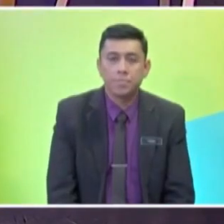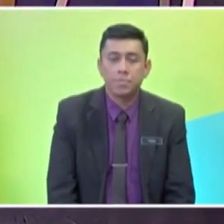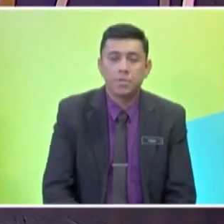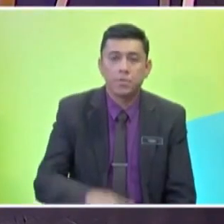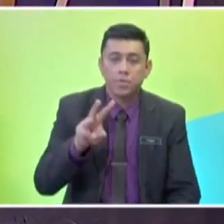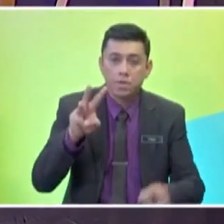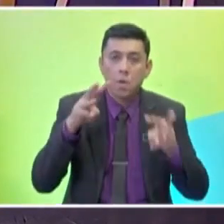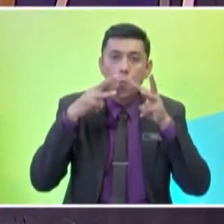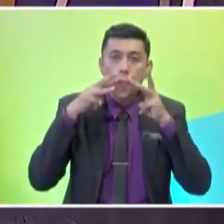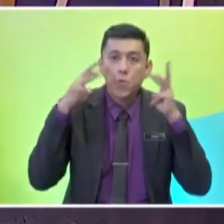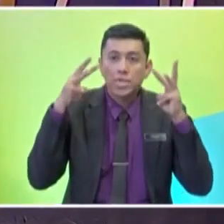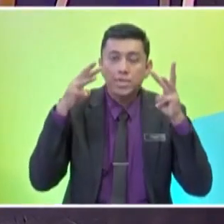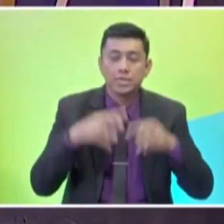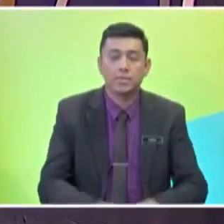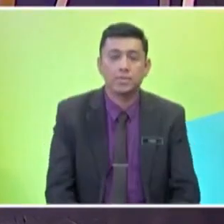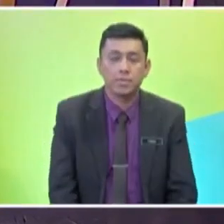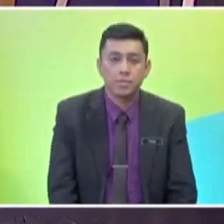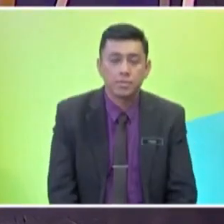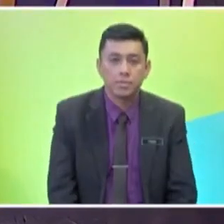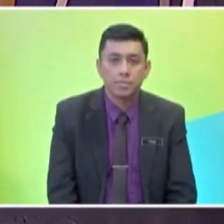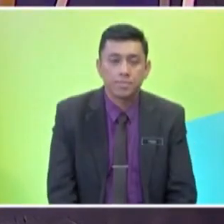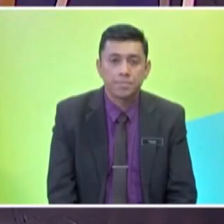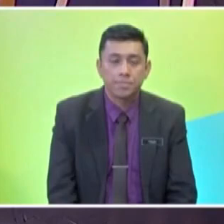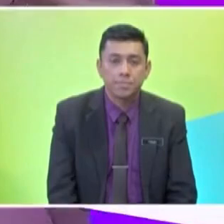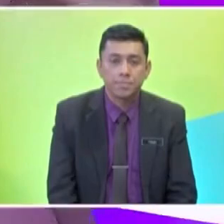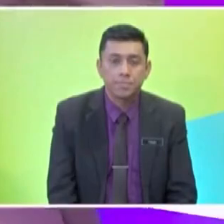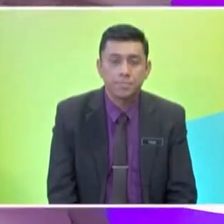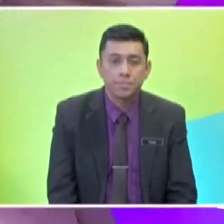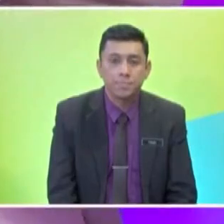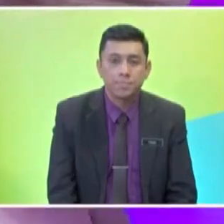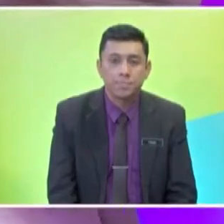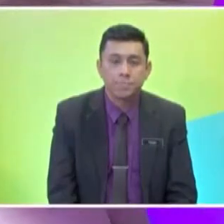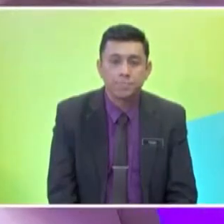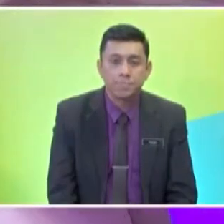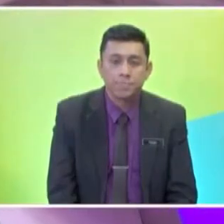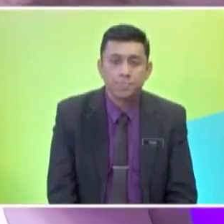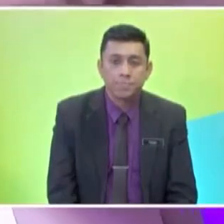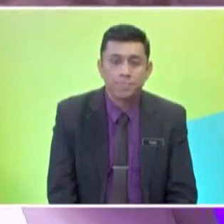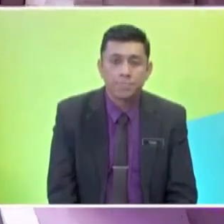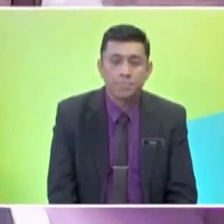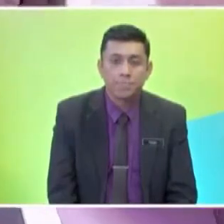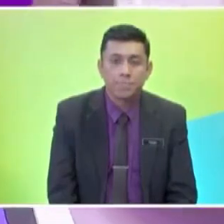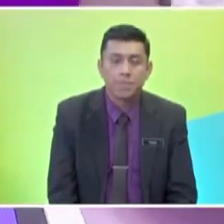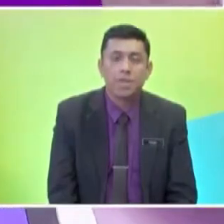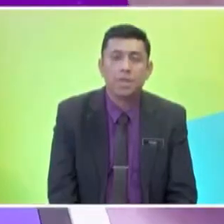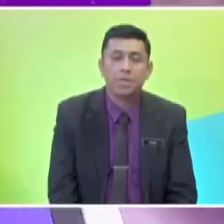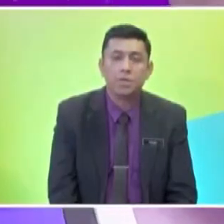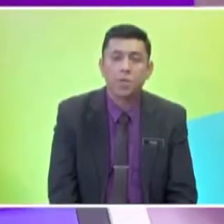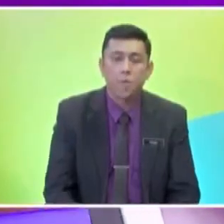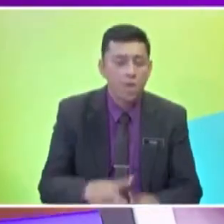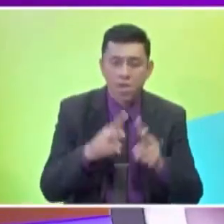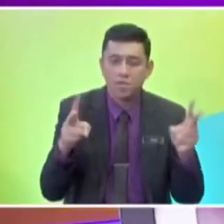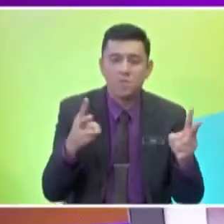is whiskers. Okay, so I'll put here first. Okay. Alright, then. Okay, very